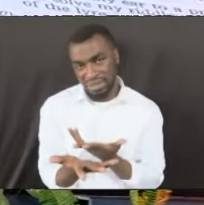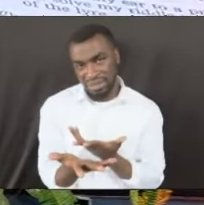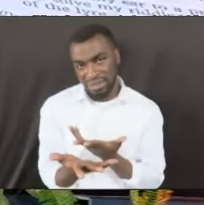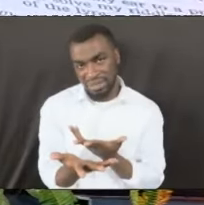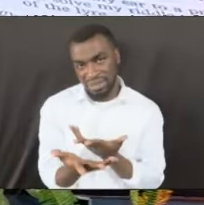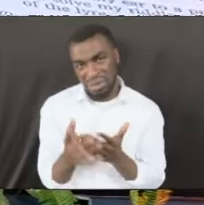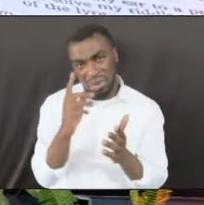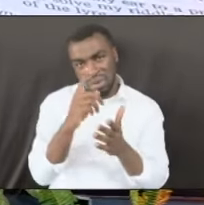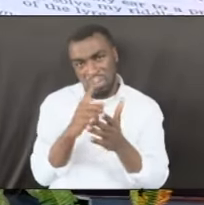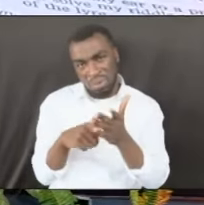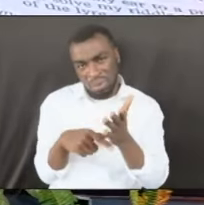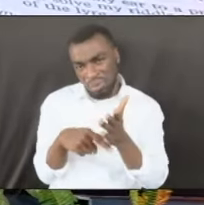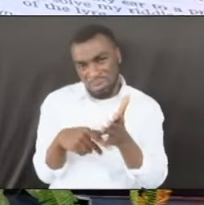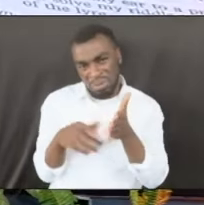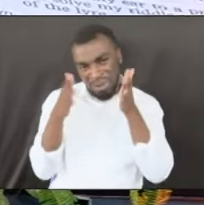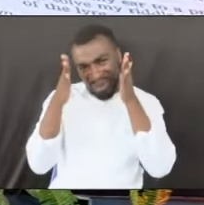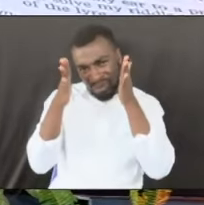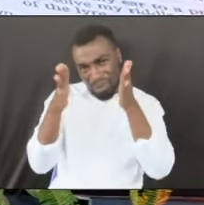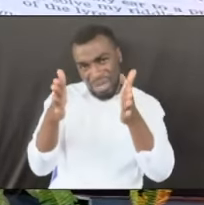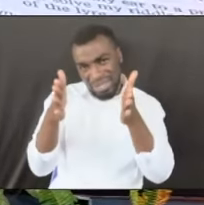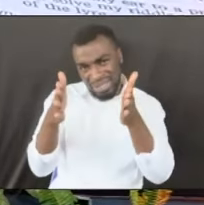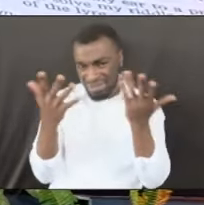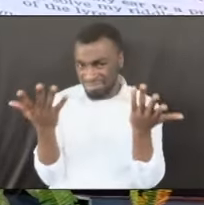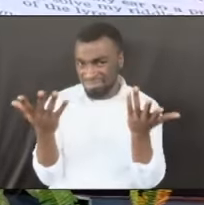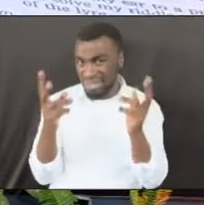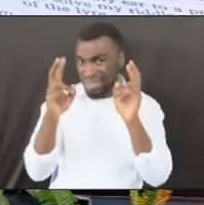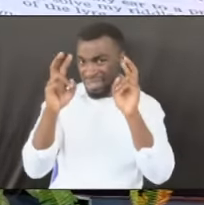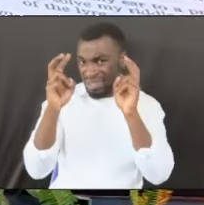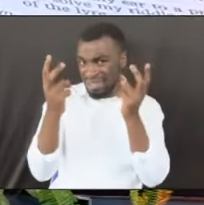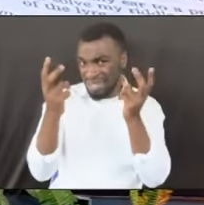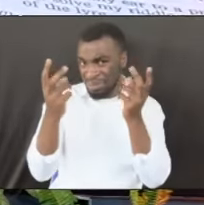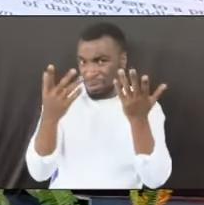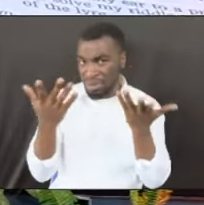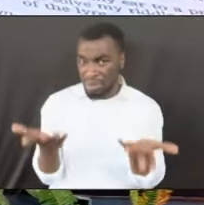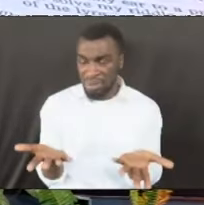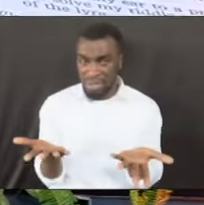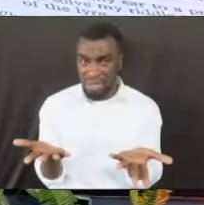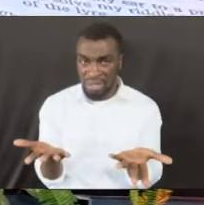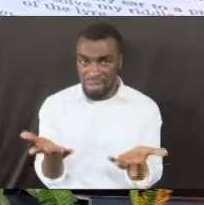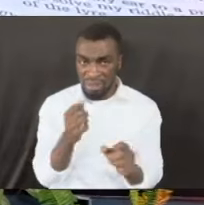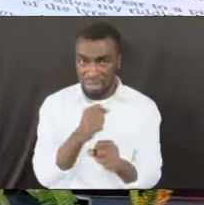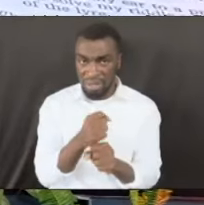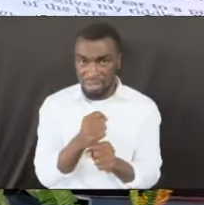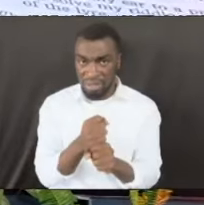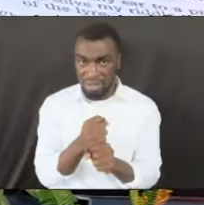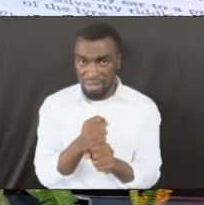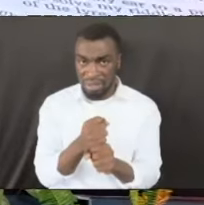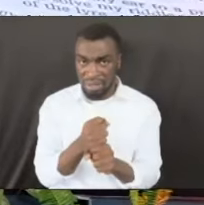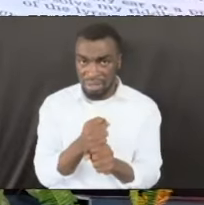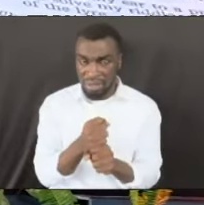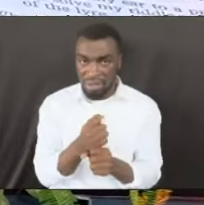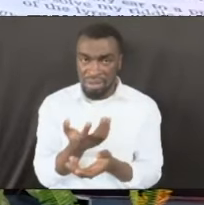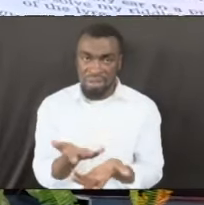What would you be keen more about, the title or the potato? The potato, of course.